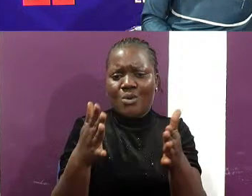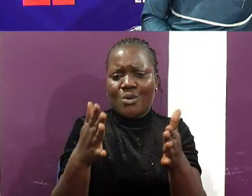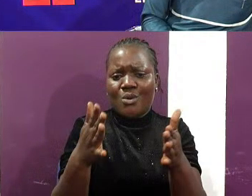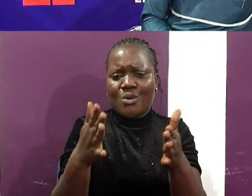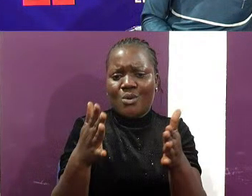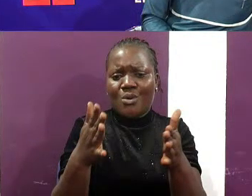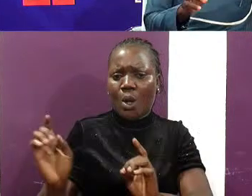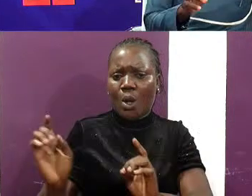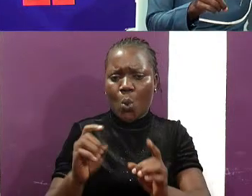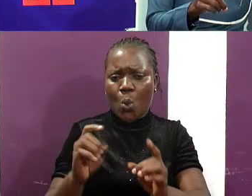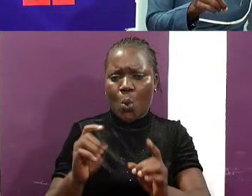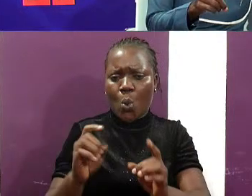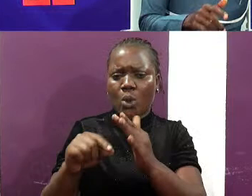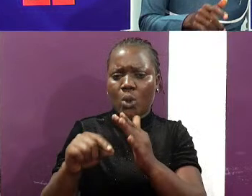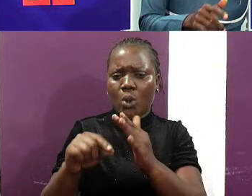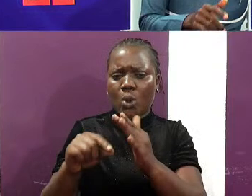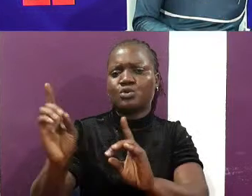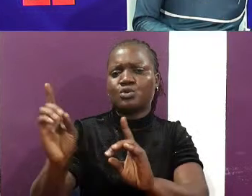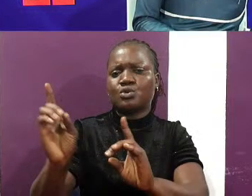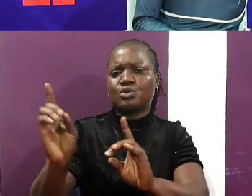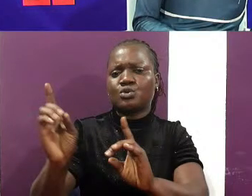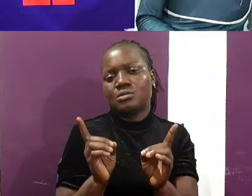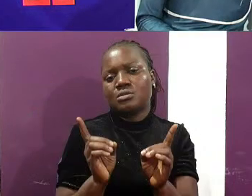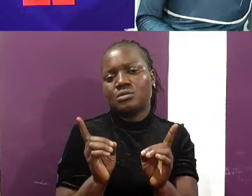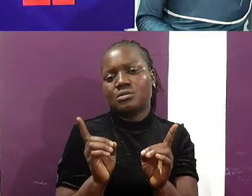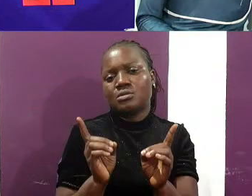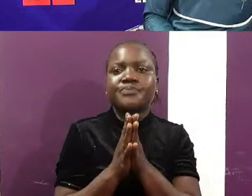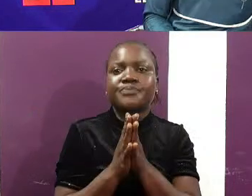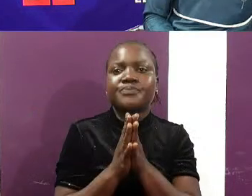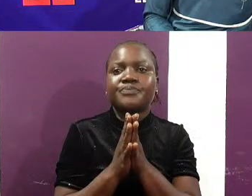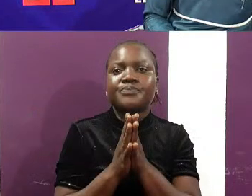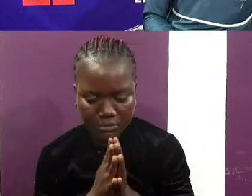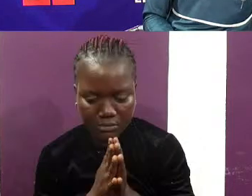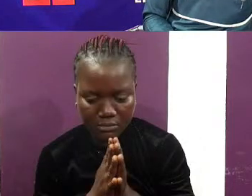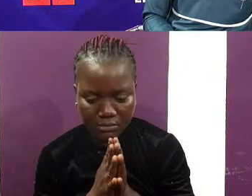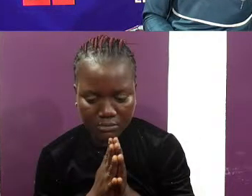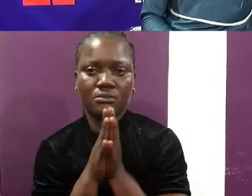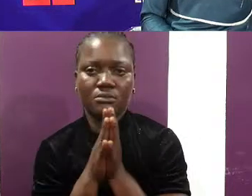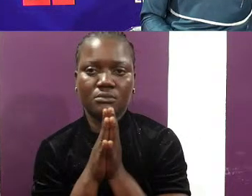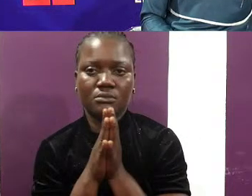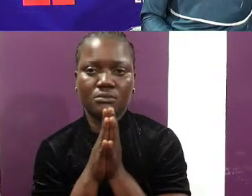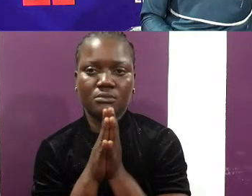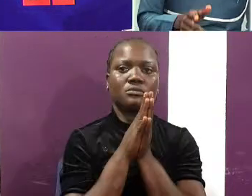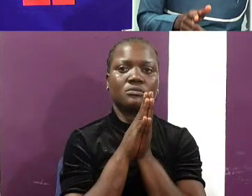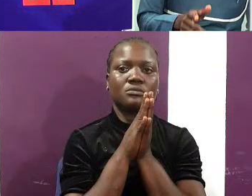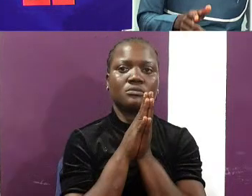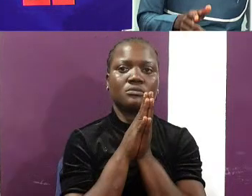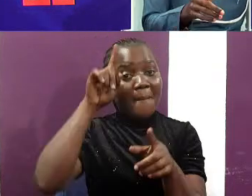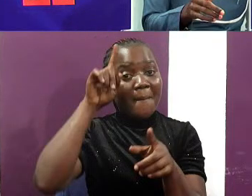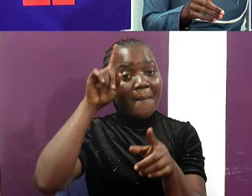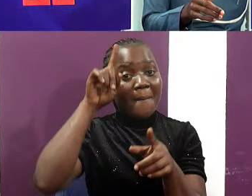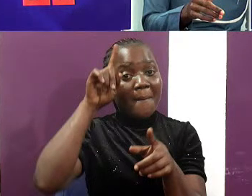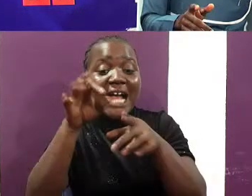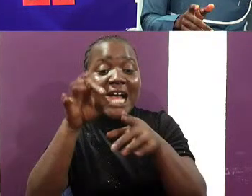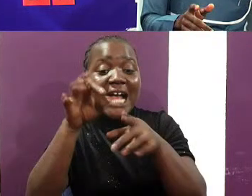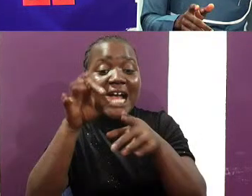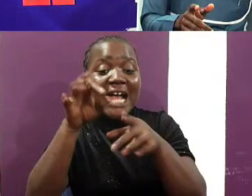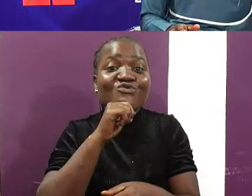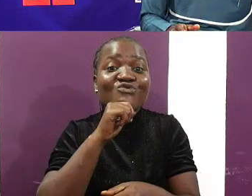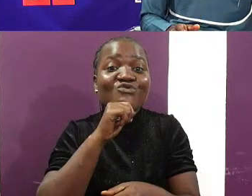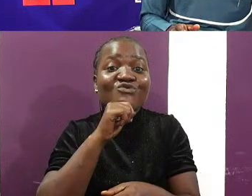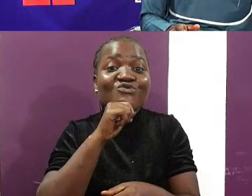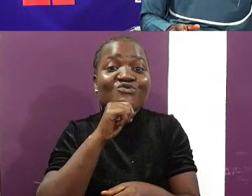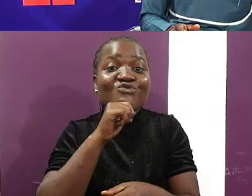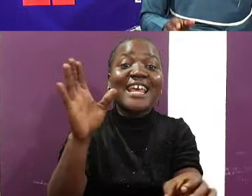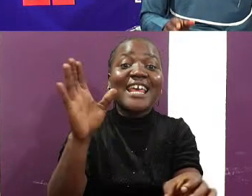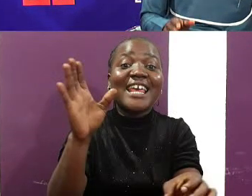and yenim the universal congregation. Brother. Yeah. Why you careful? Obi weka say,